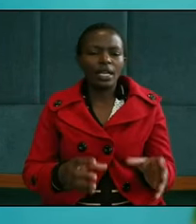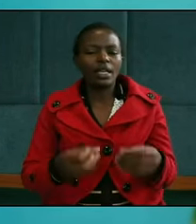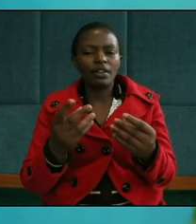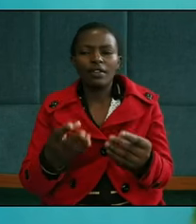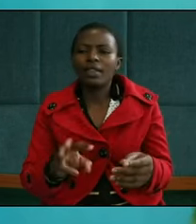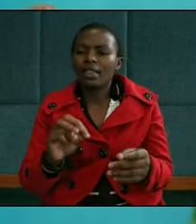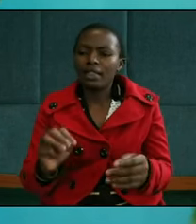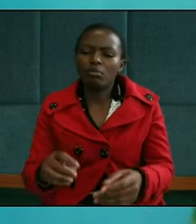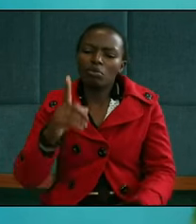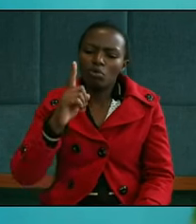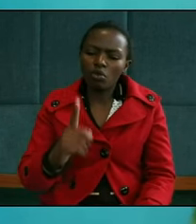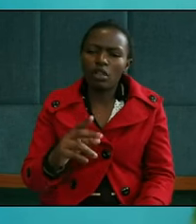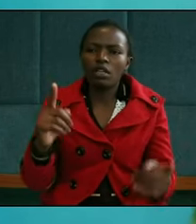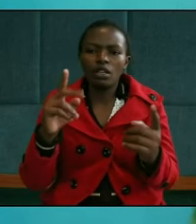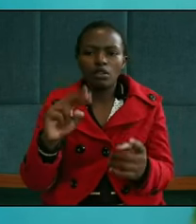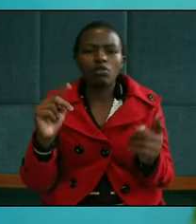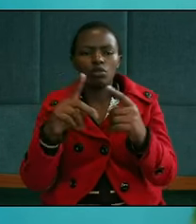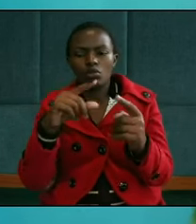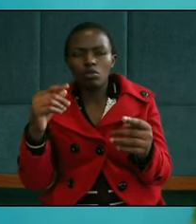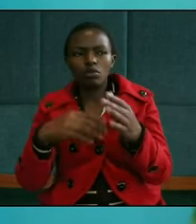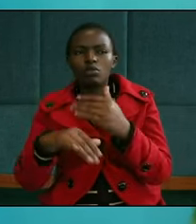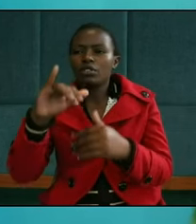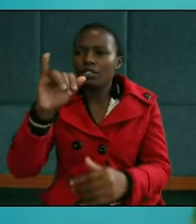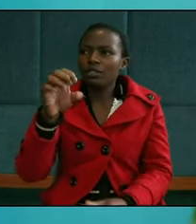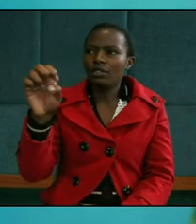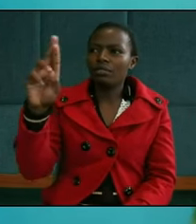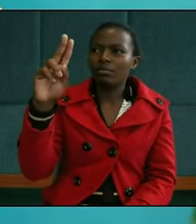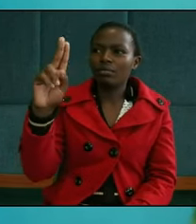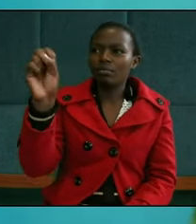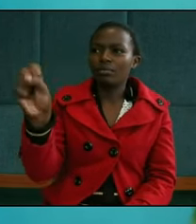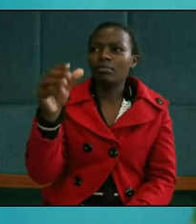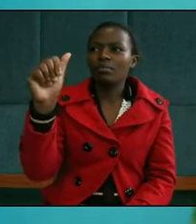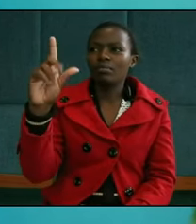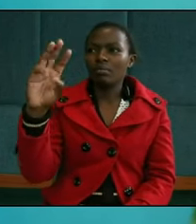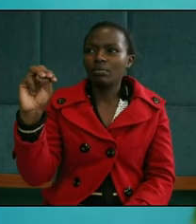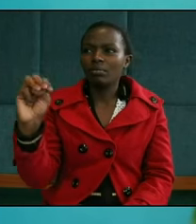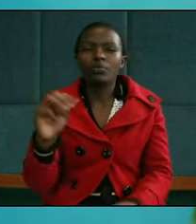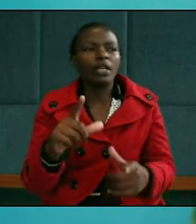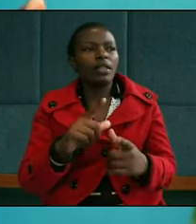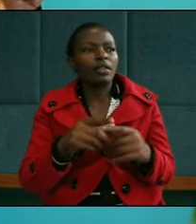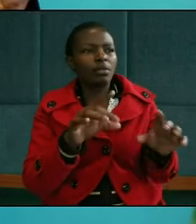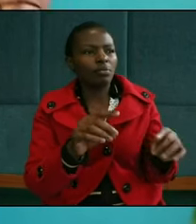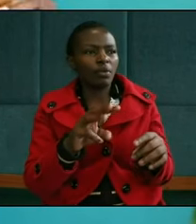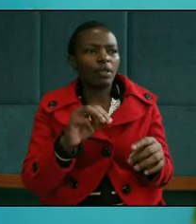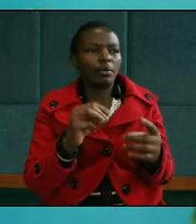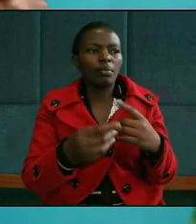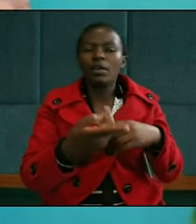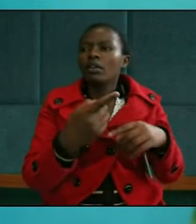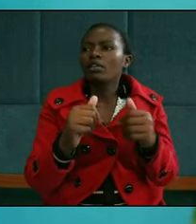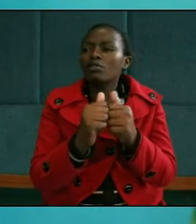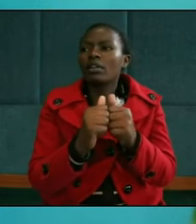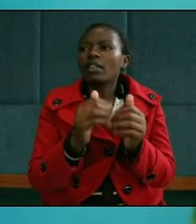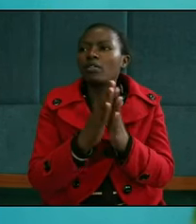leave Jerusalem, but to wait there for the promise of the Father. And being assembled together with them, he commanded them not